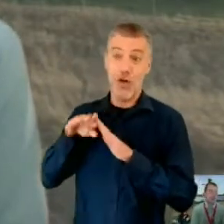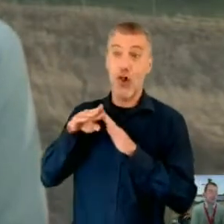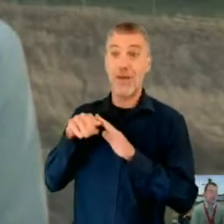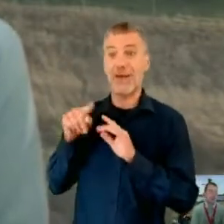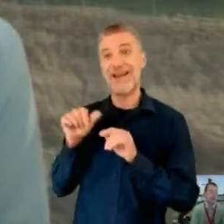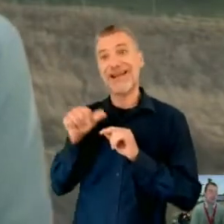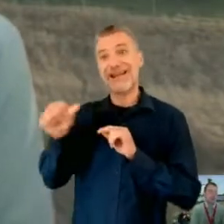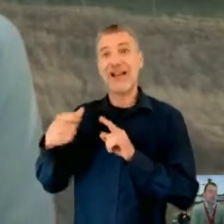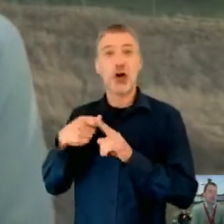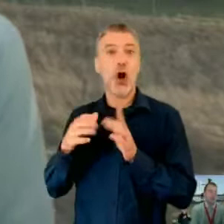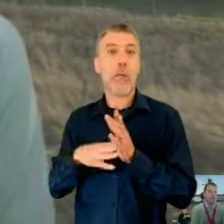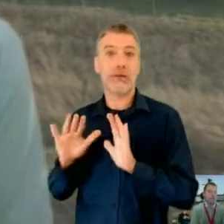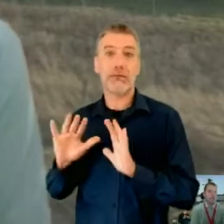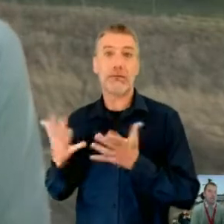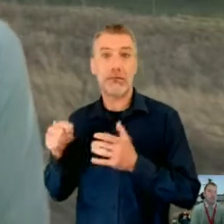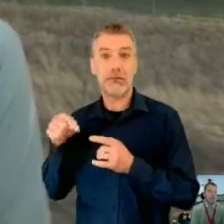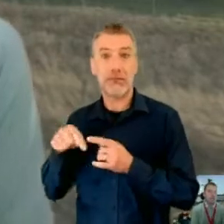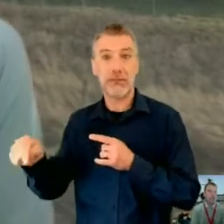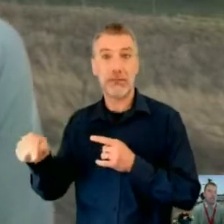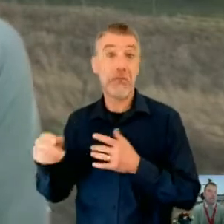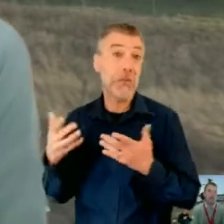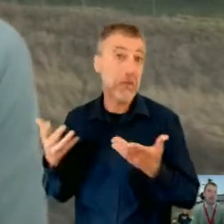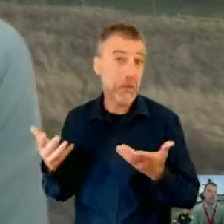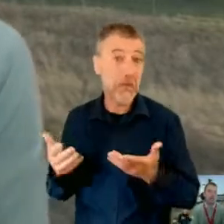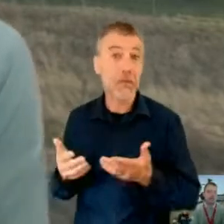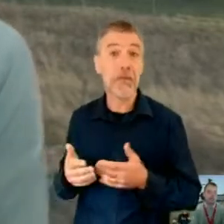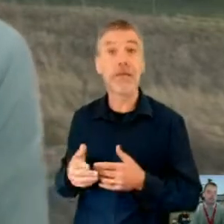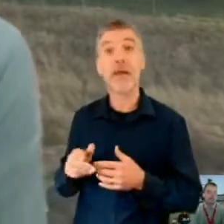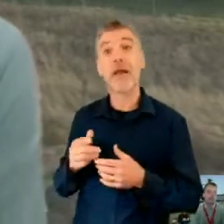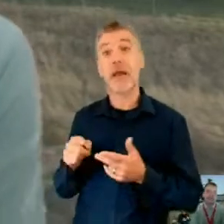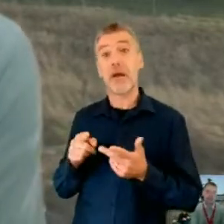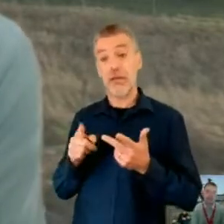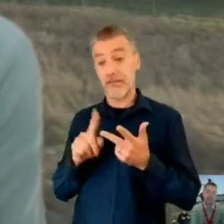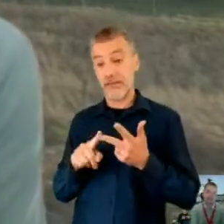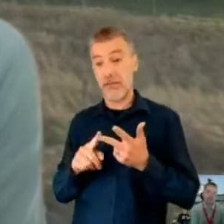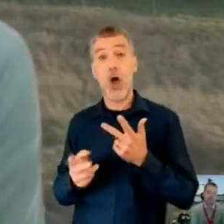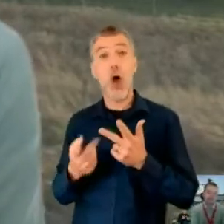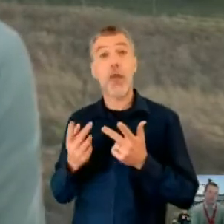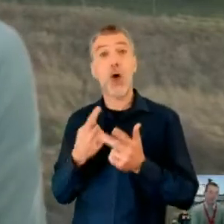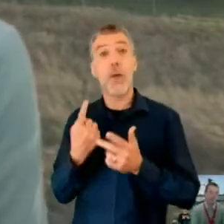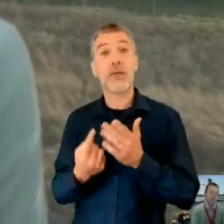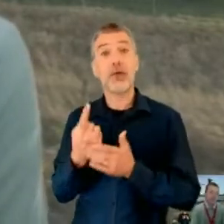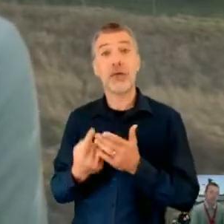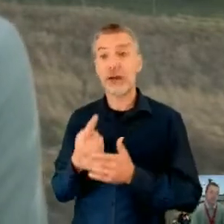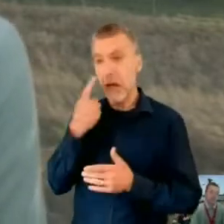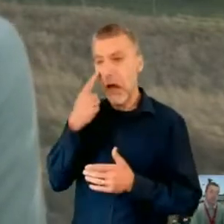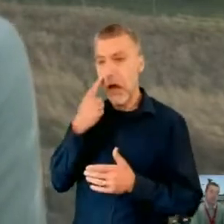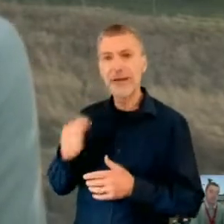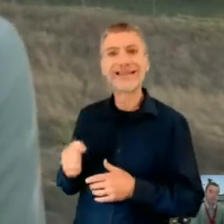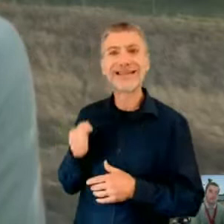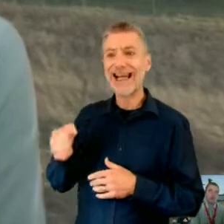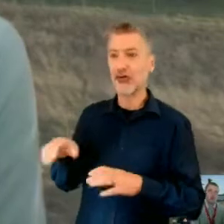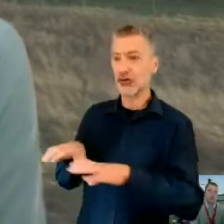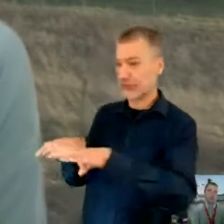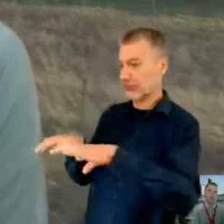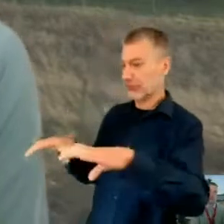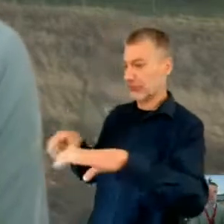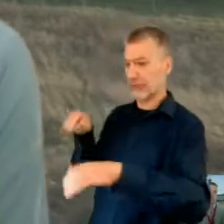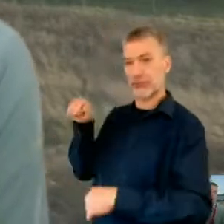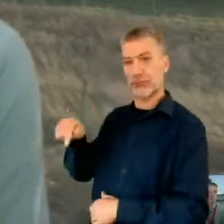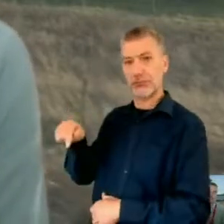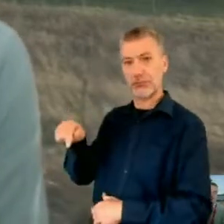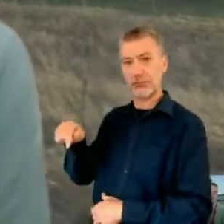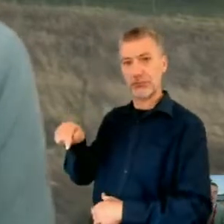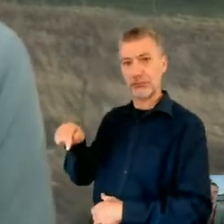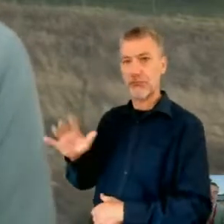of, well, not the final thing, but another opportunity is looking at our stations. So while trains are the biggest